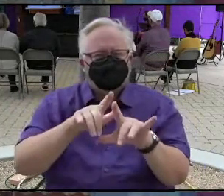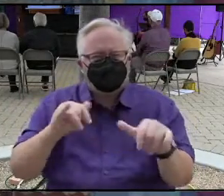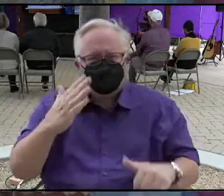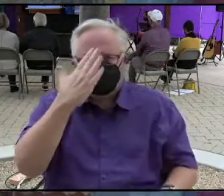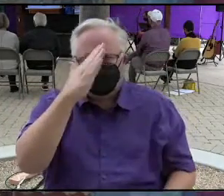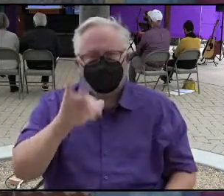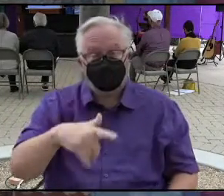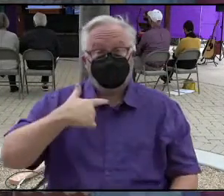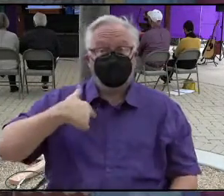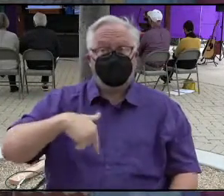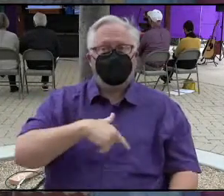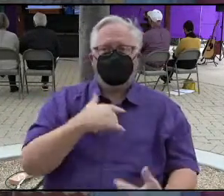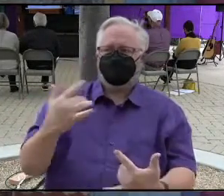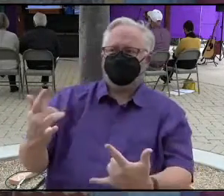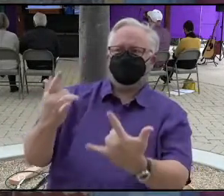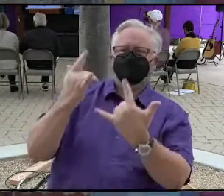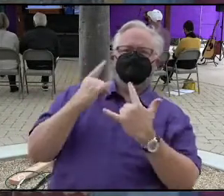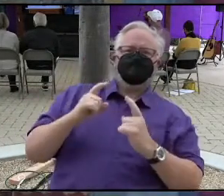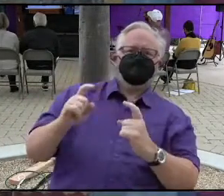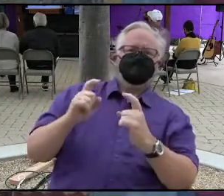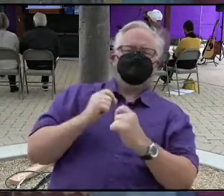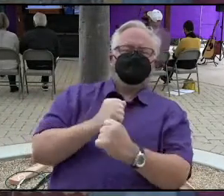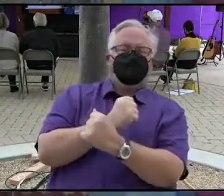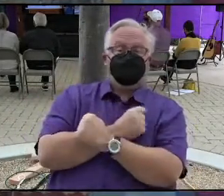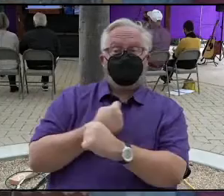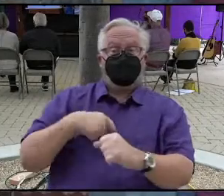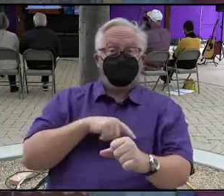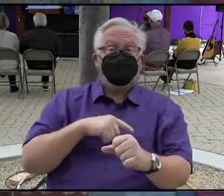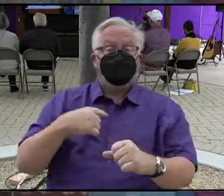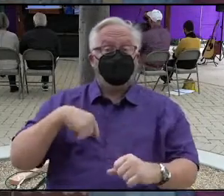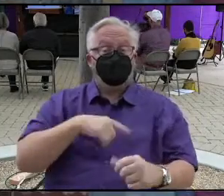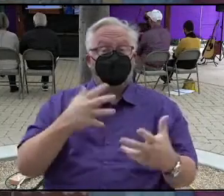loved, we are whole, and we are not alone.